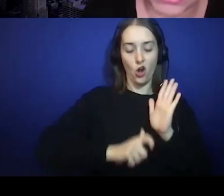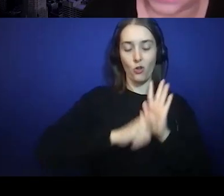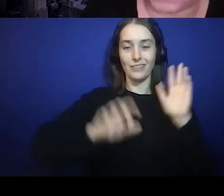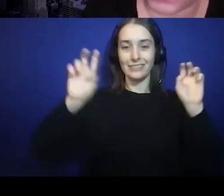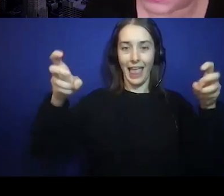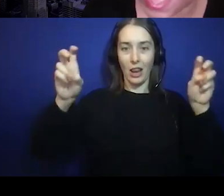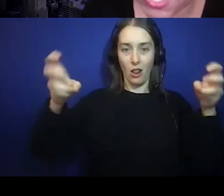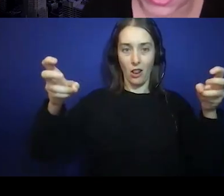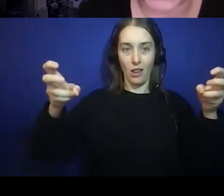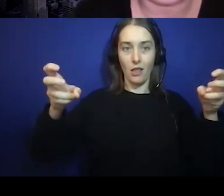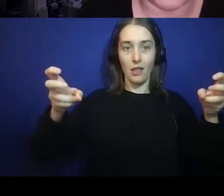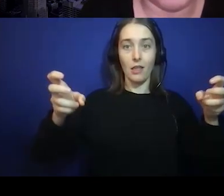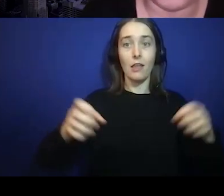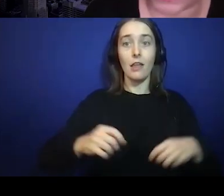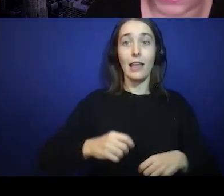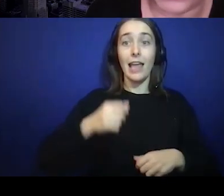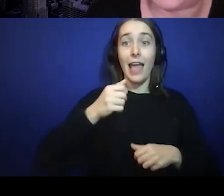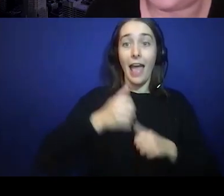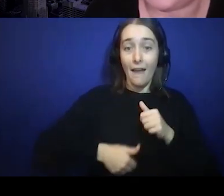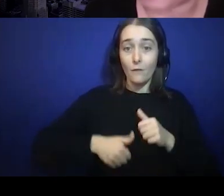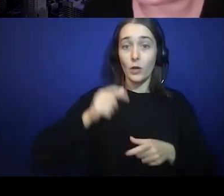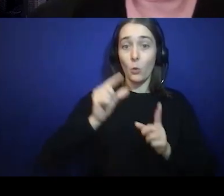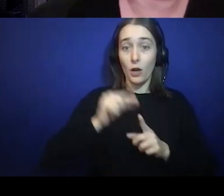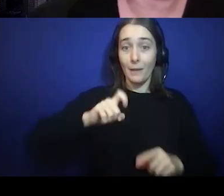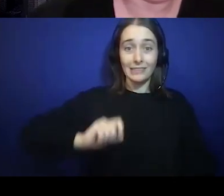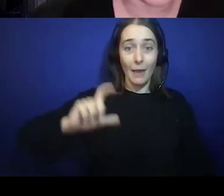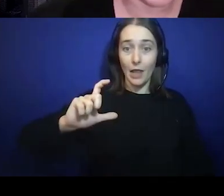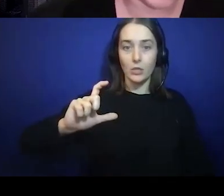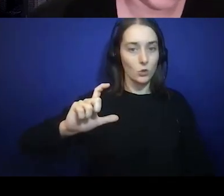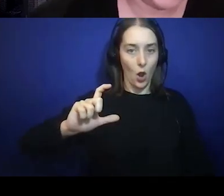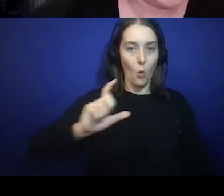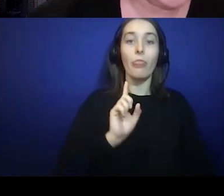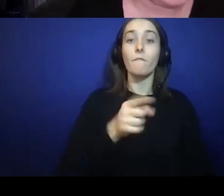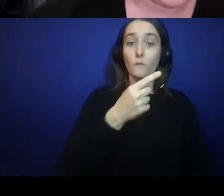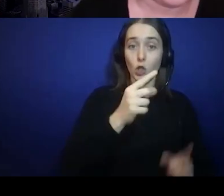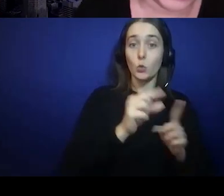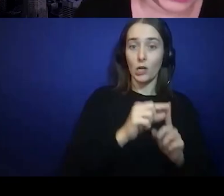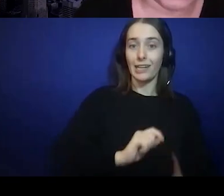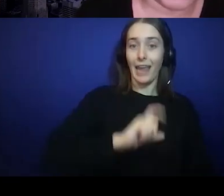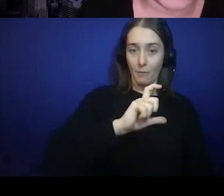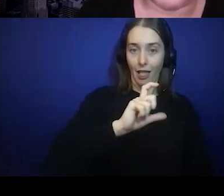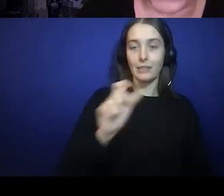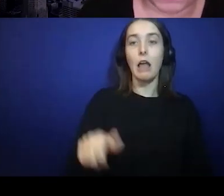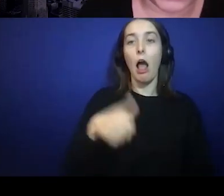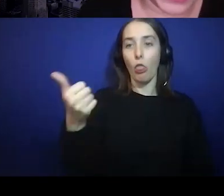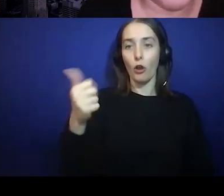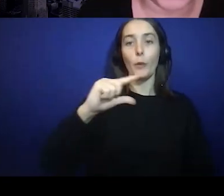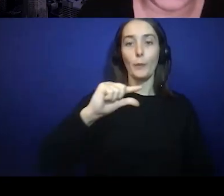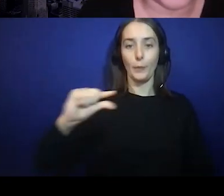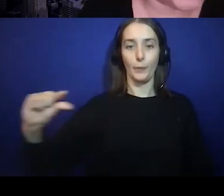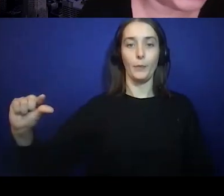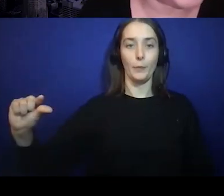when you're writing the title, don't capitalize every word. You capitalize only the first word. And the first